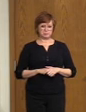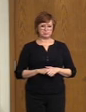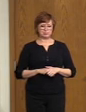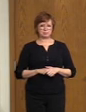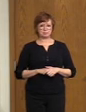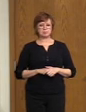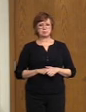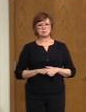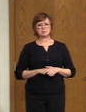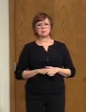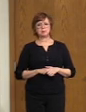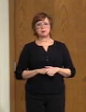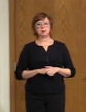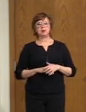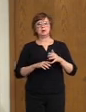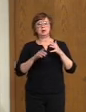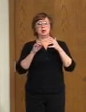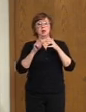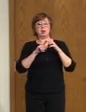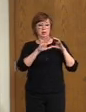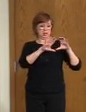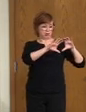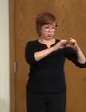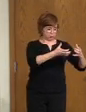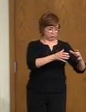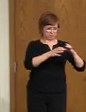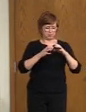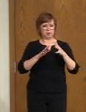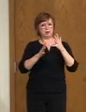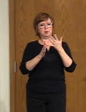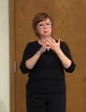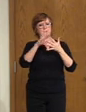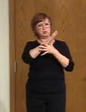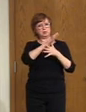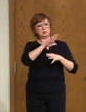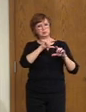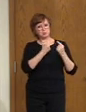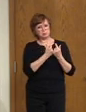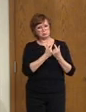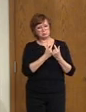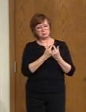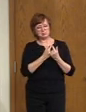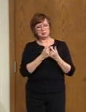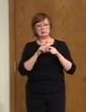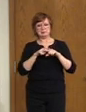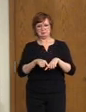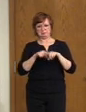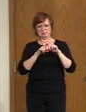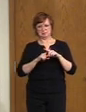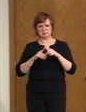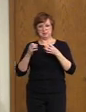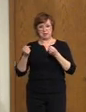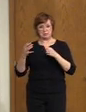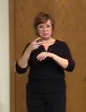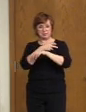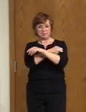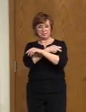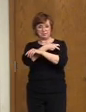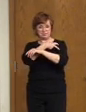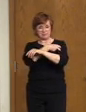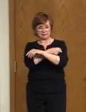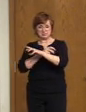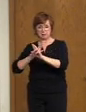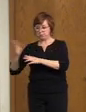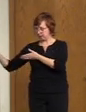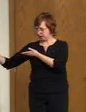In terms of prioritization, again, it will depend on how many doses of vaccine you're going to get. But